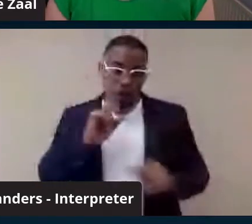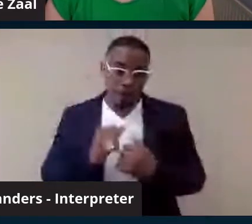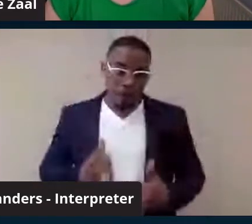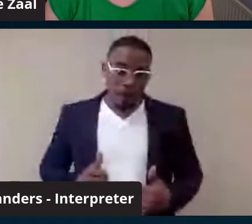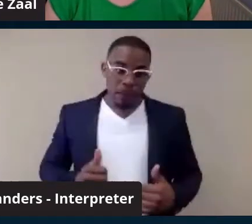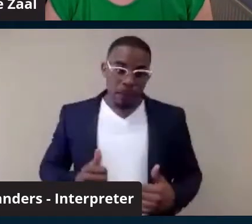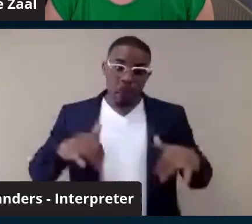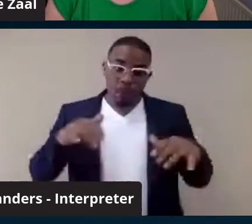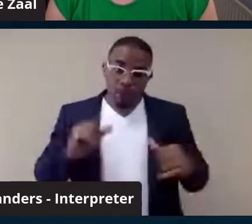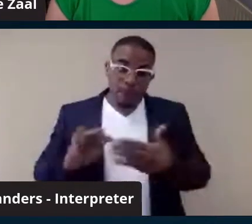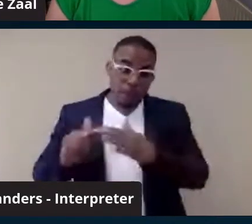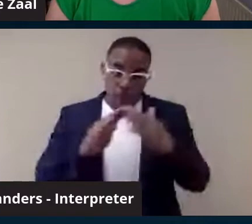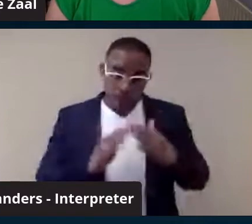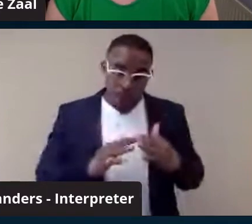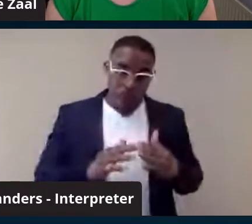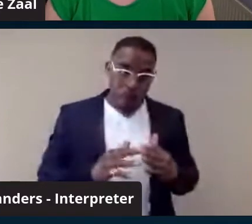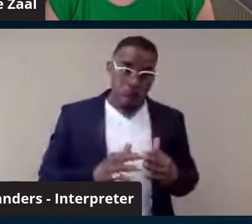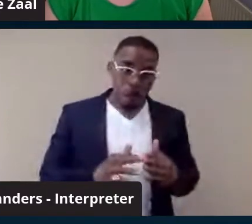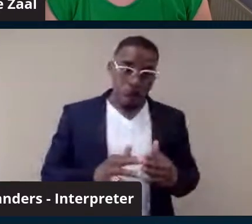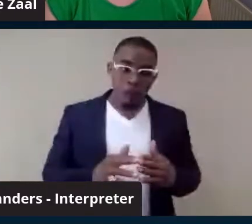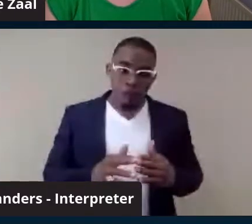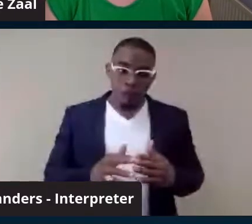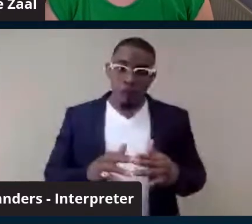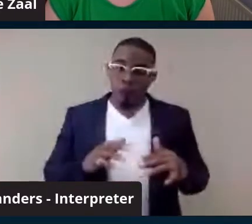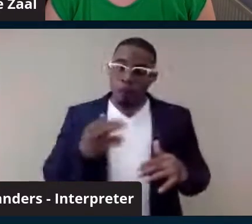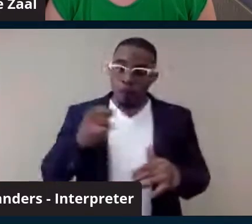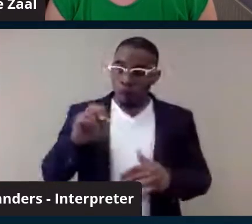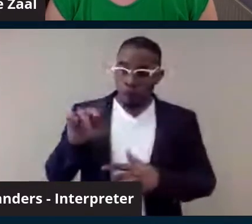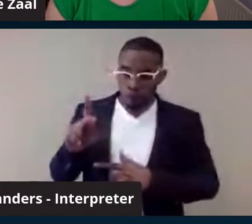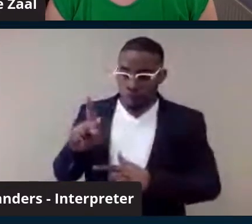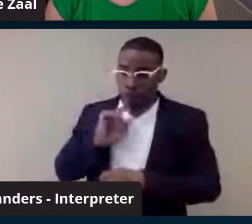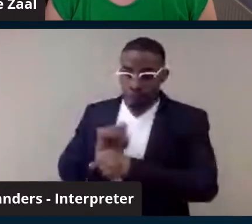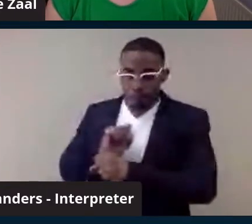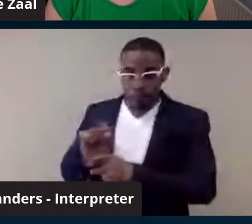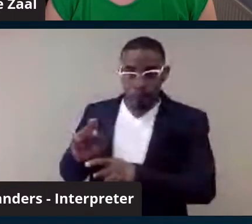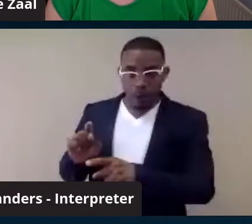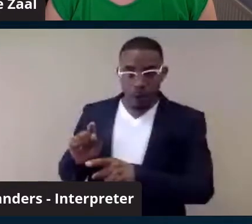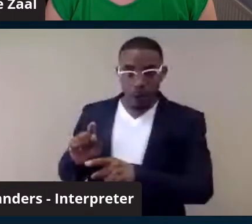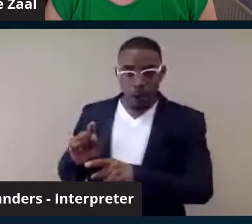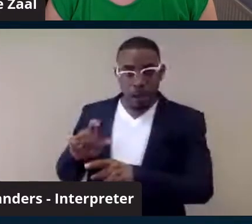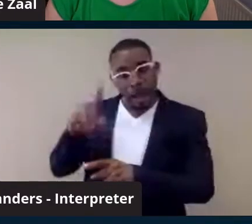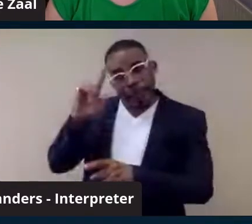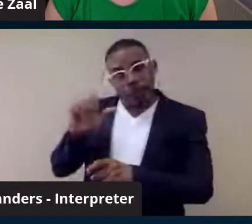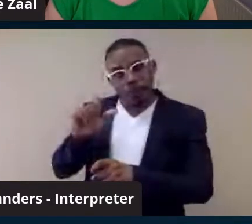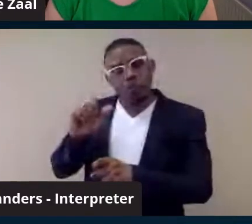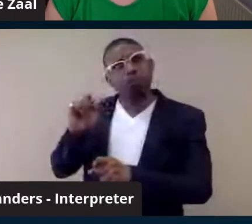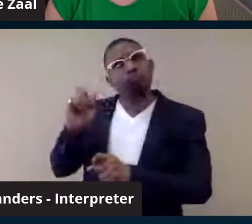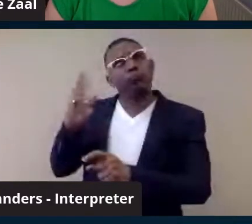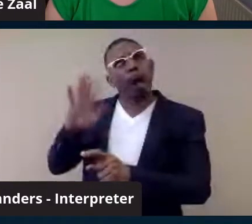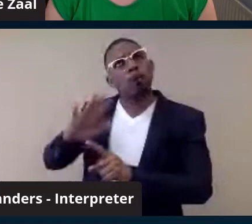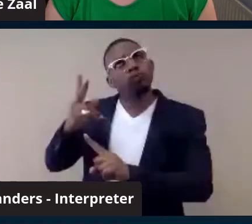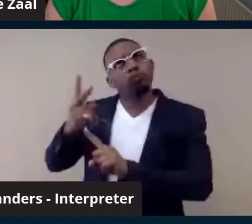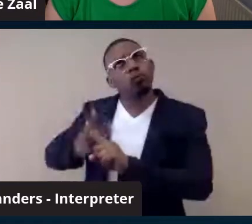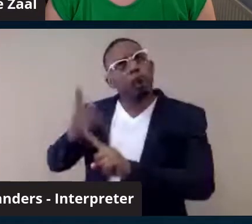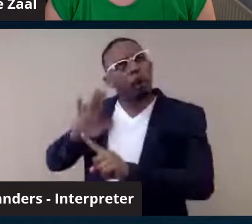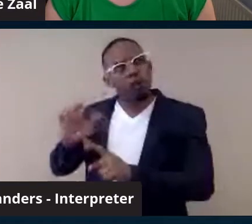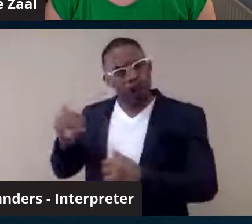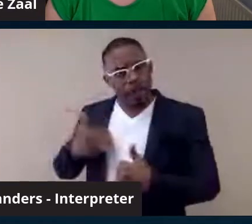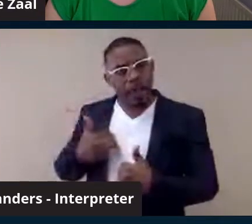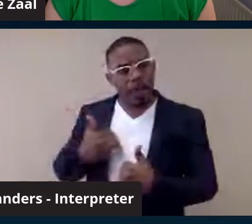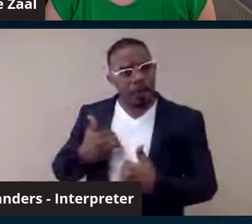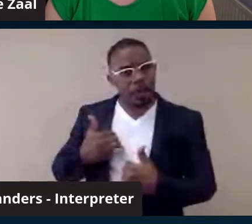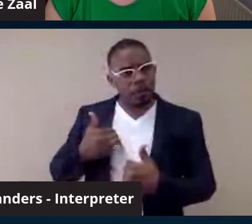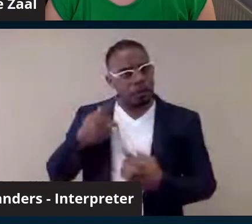community, and that Hank actually, I think it was 2 months back, we had the Global